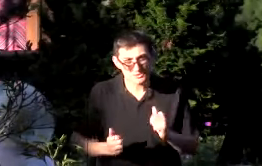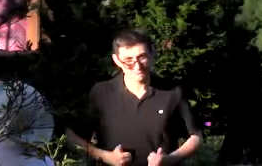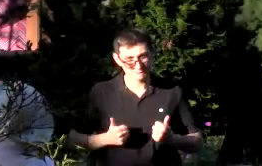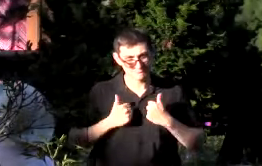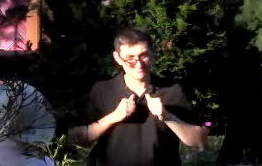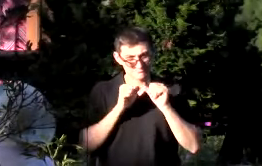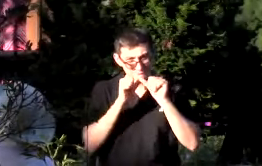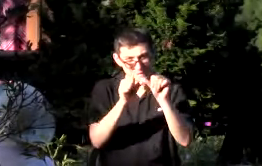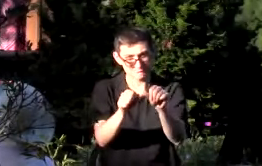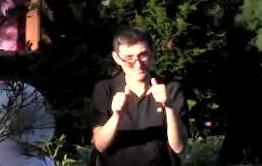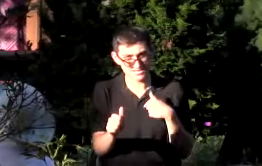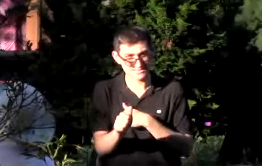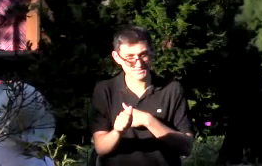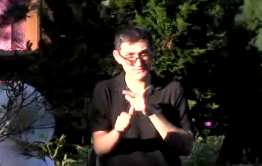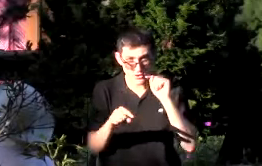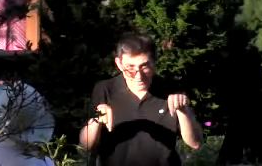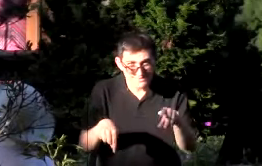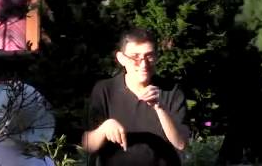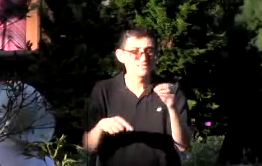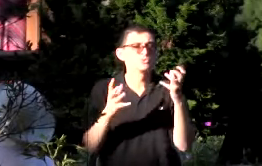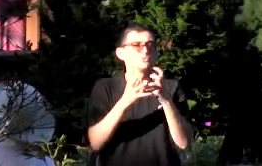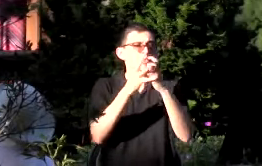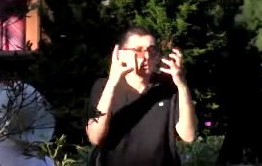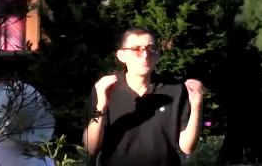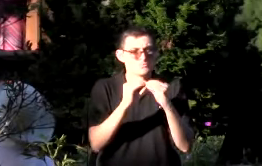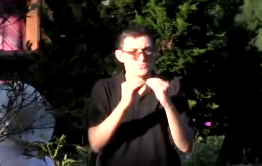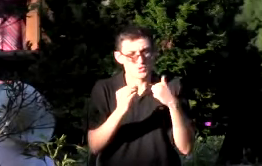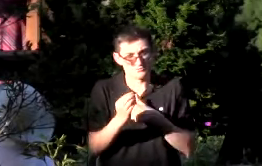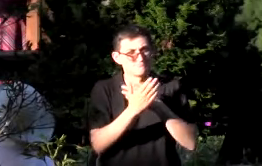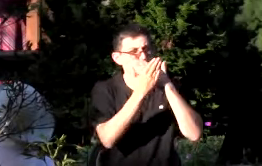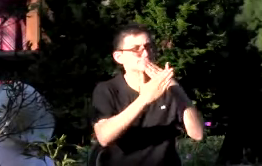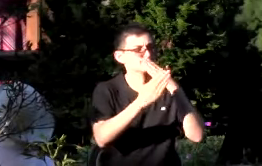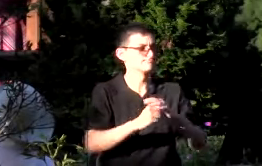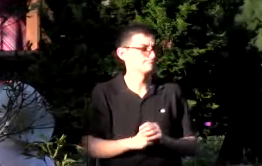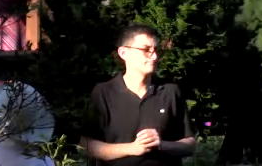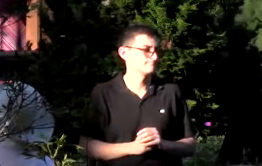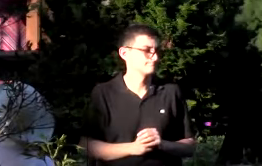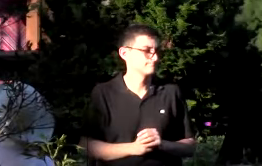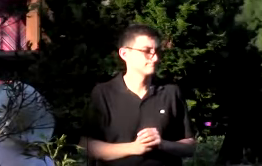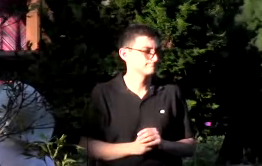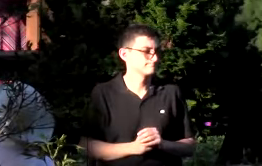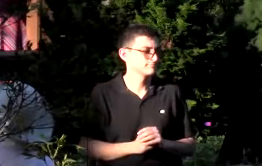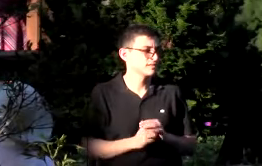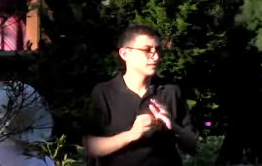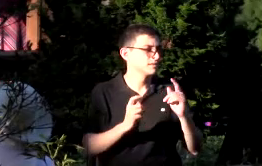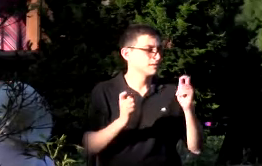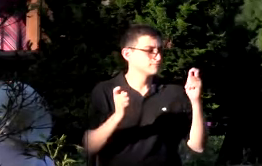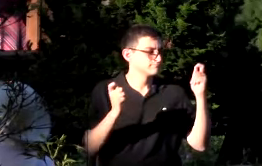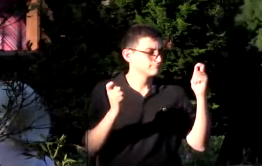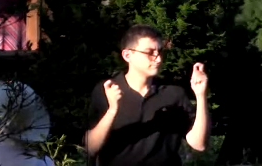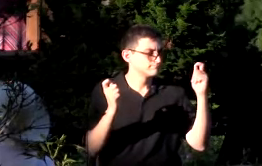all these and for so very much more, we offer our thanks. Baruch atah Adonai, hatov shimcha ulecha